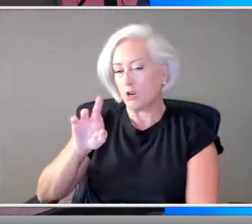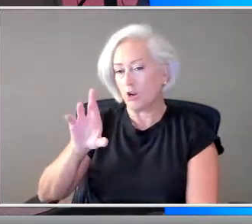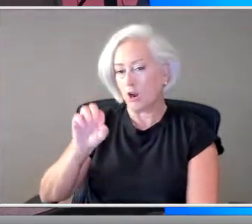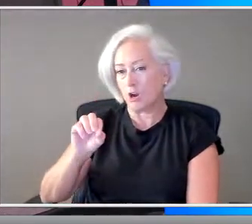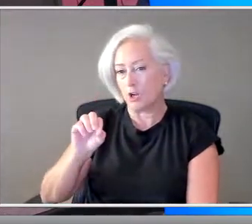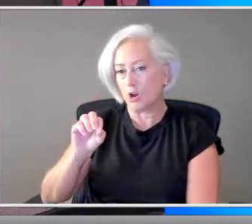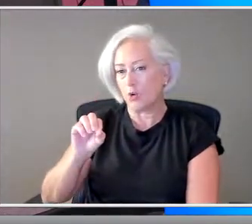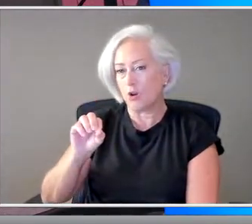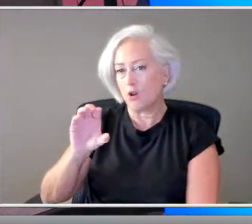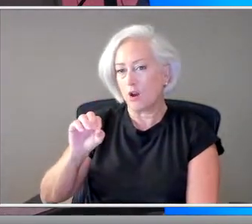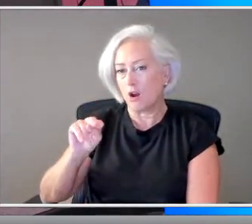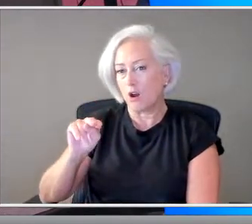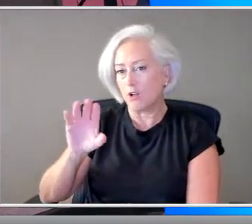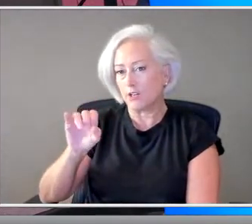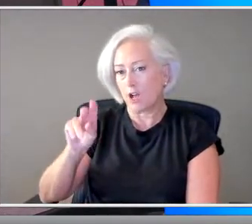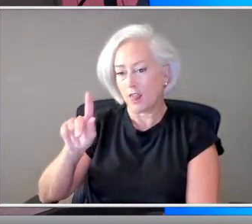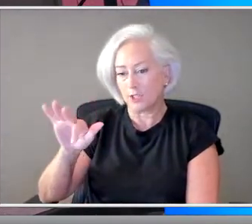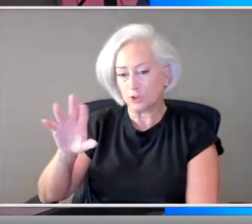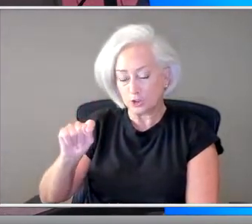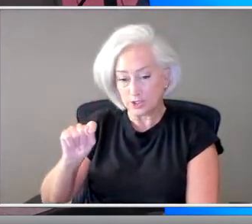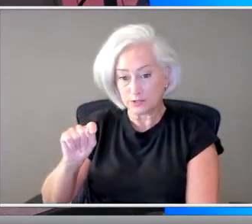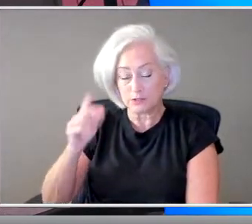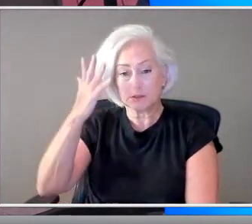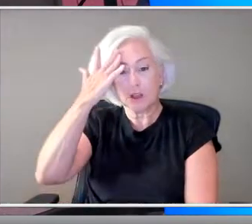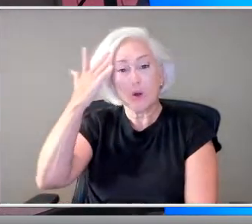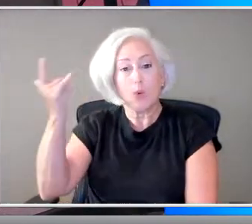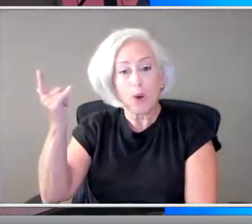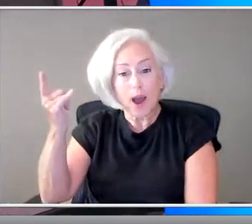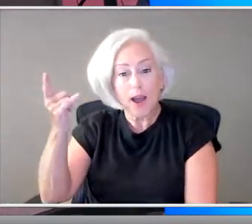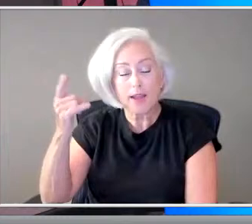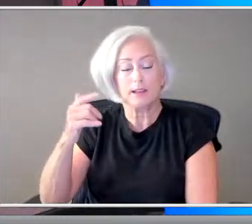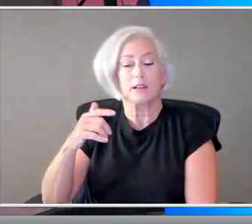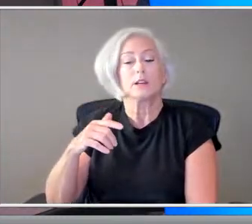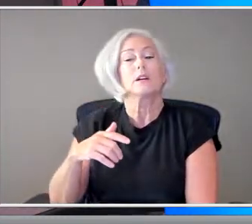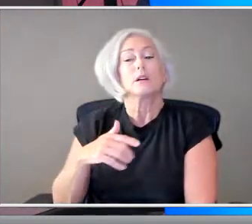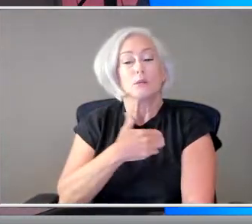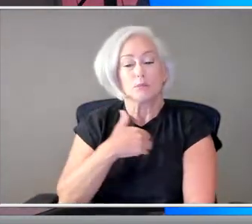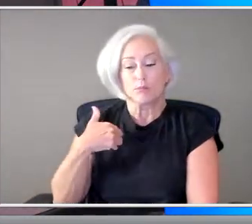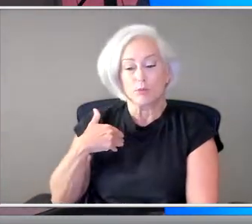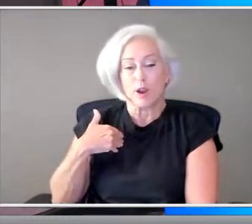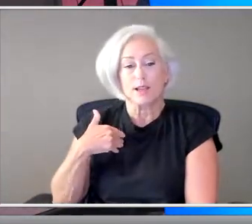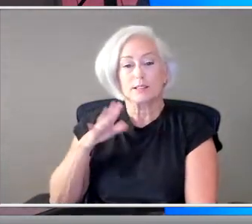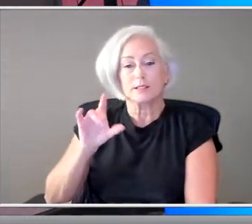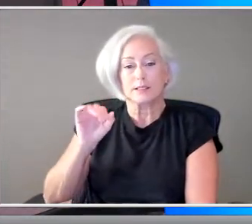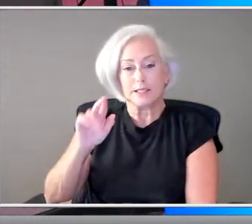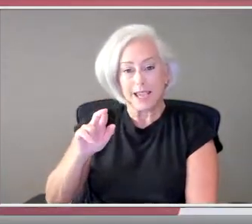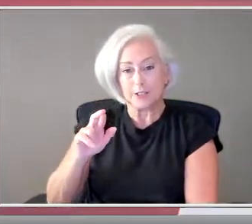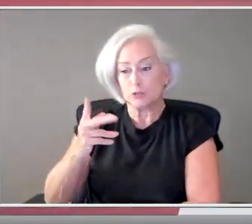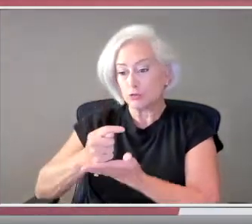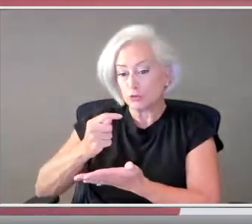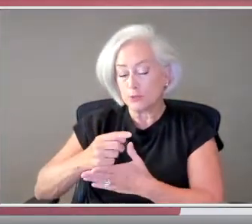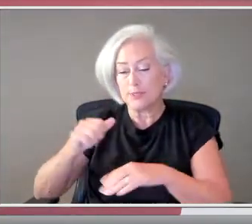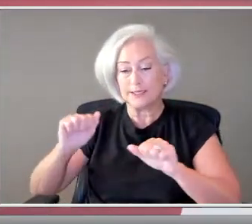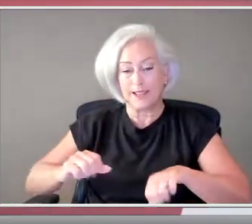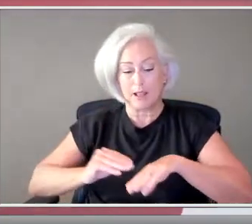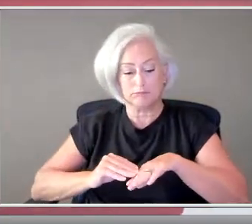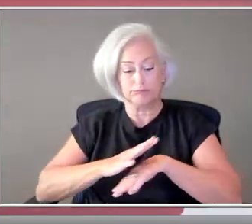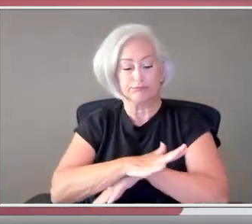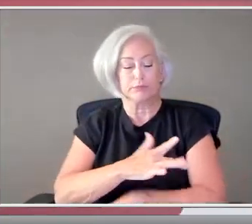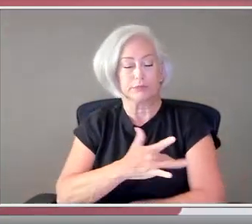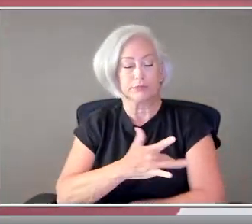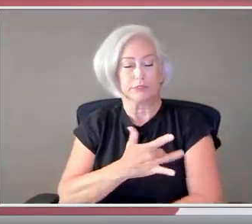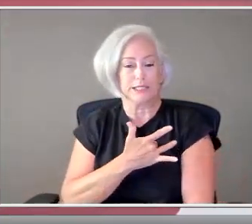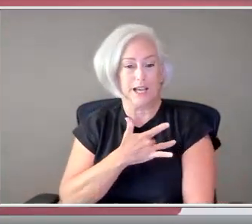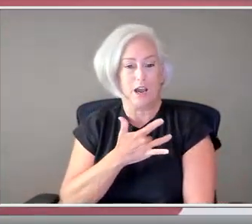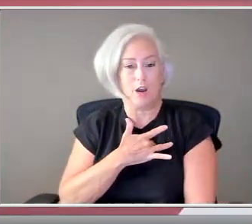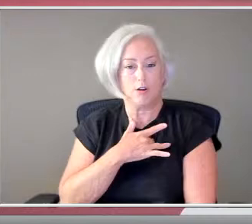cancer treatments can have effects on the heart. At what point did you meet Angela? I met her at the early phase when she was starting